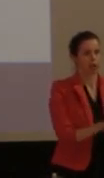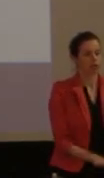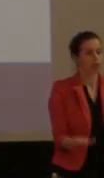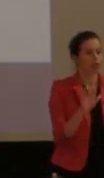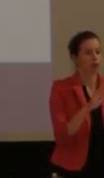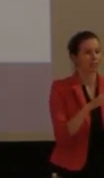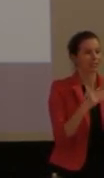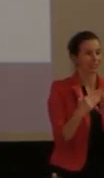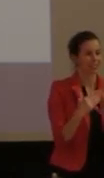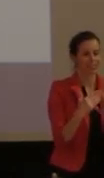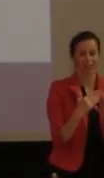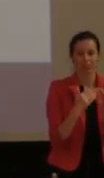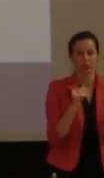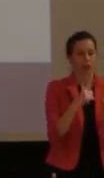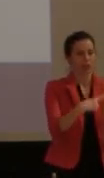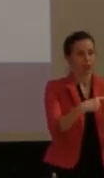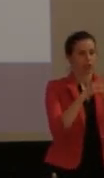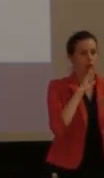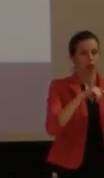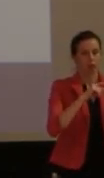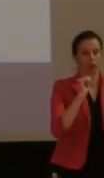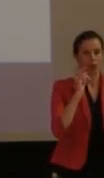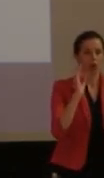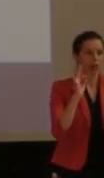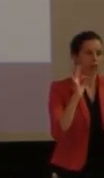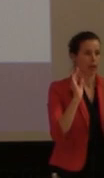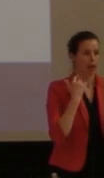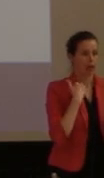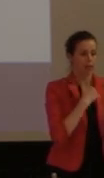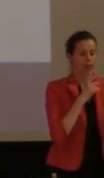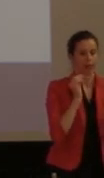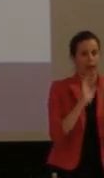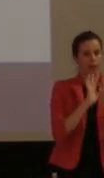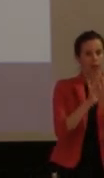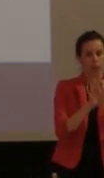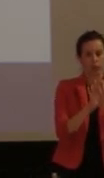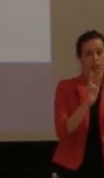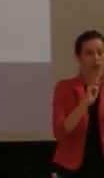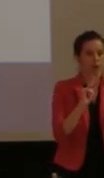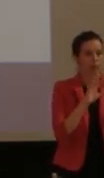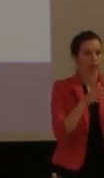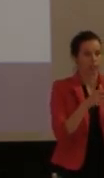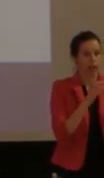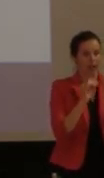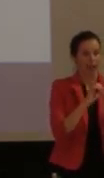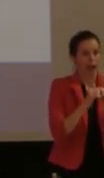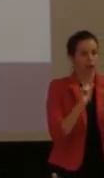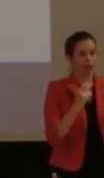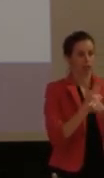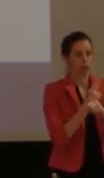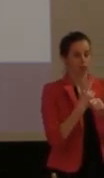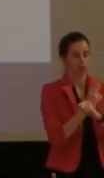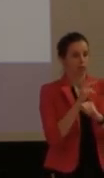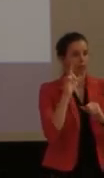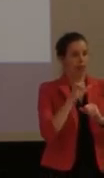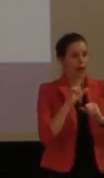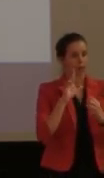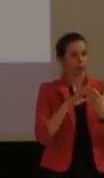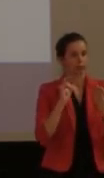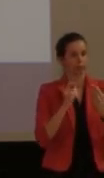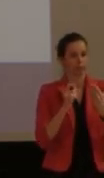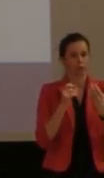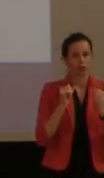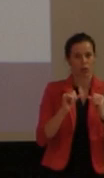the city to talk about all of us and talk about how they can reach populations and how libraries can be leveraged as community centers for either